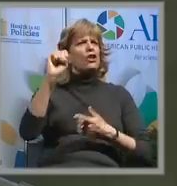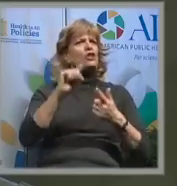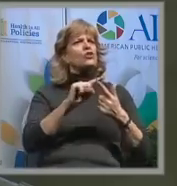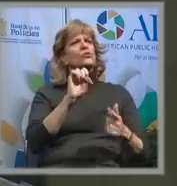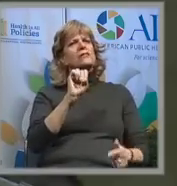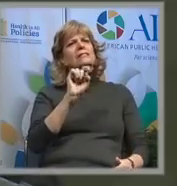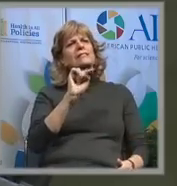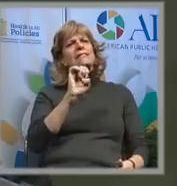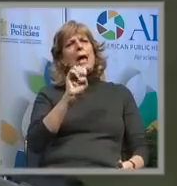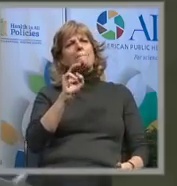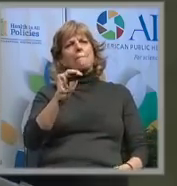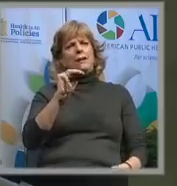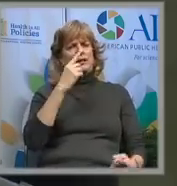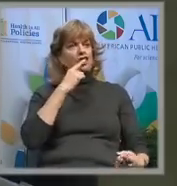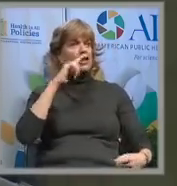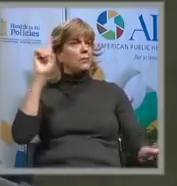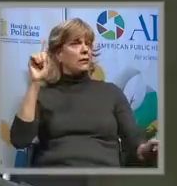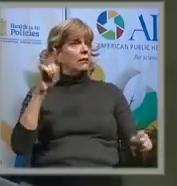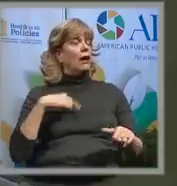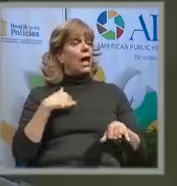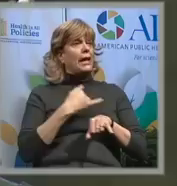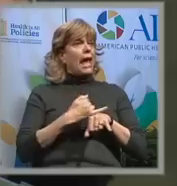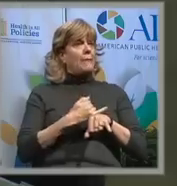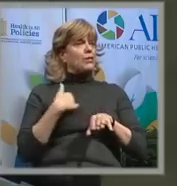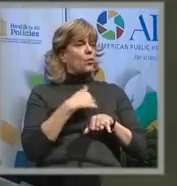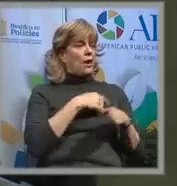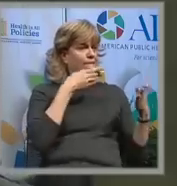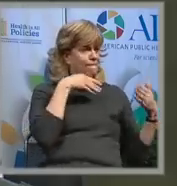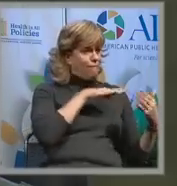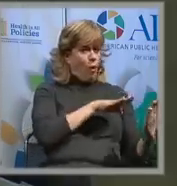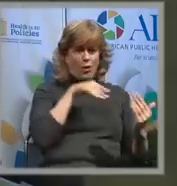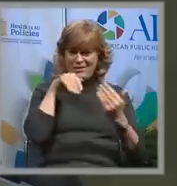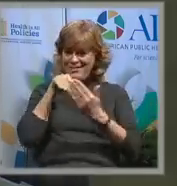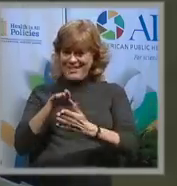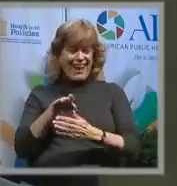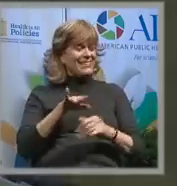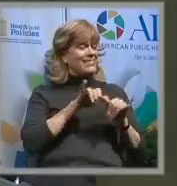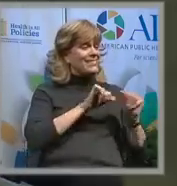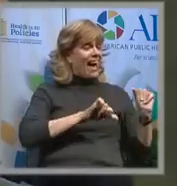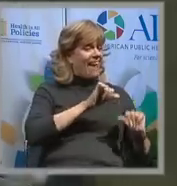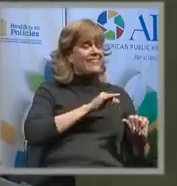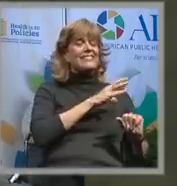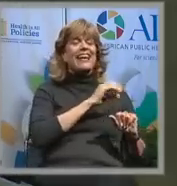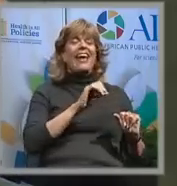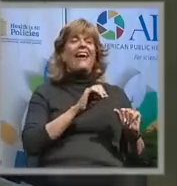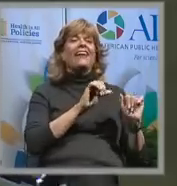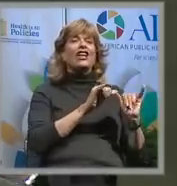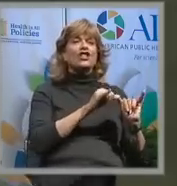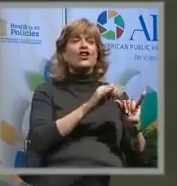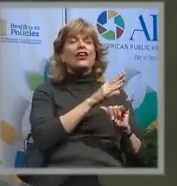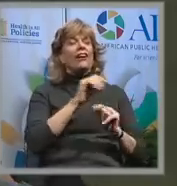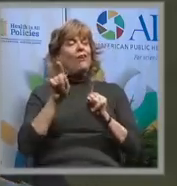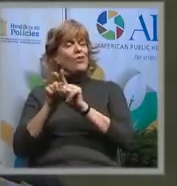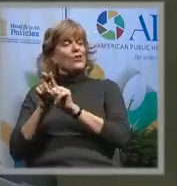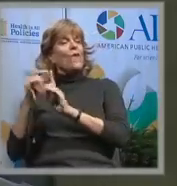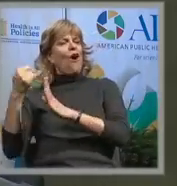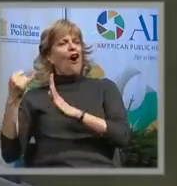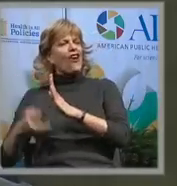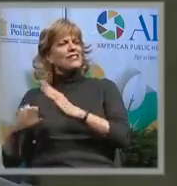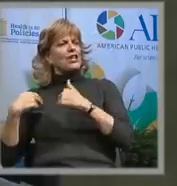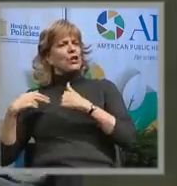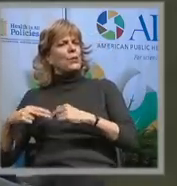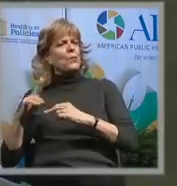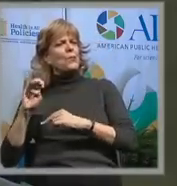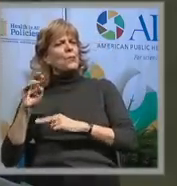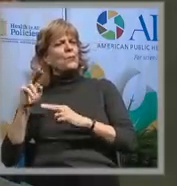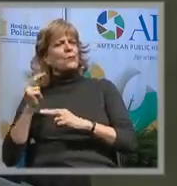achievement, on a campus that focuses on both the sciences and engineering, but also on the arts and the humanities and social sciences. And one